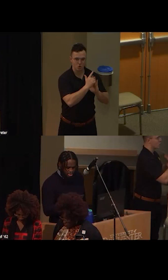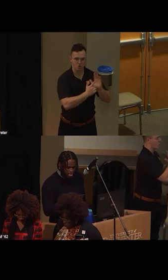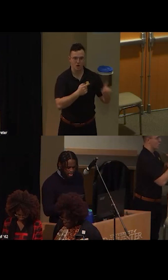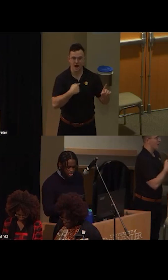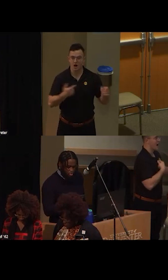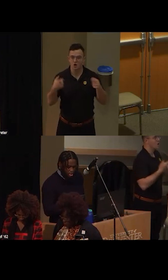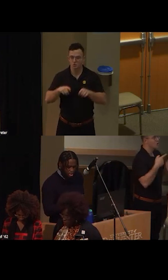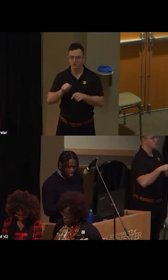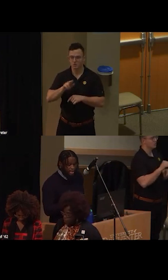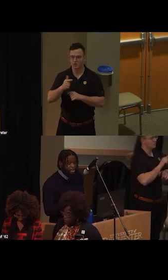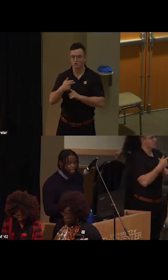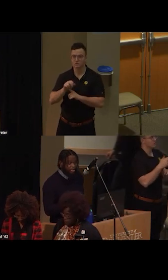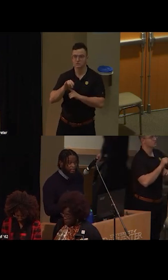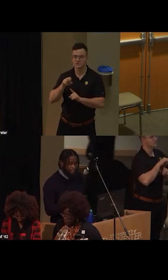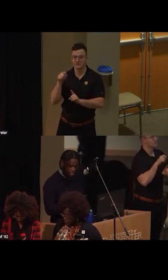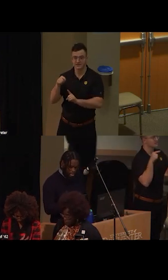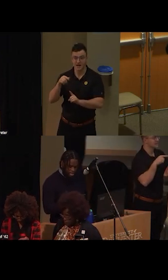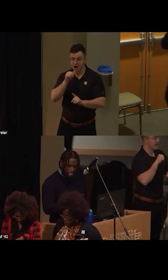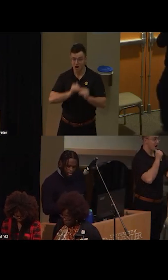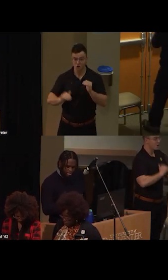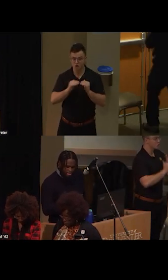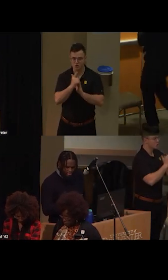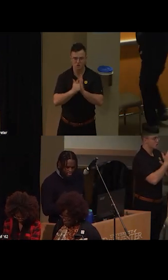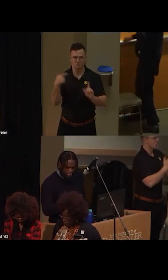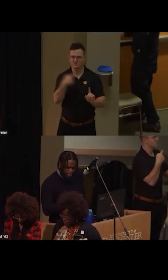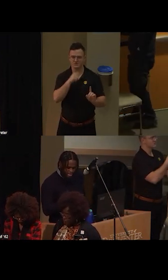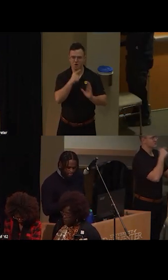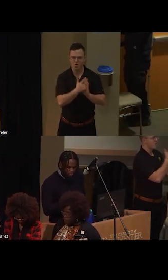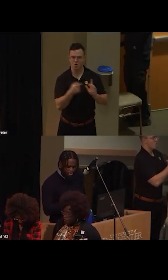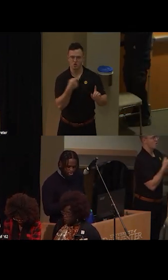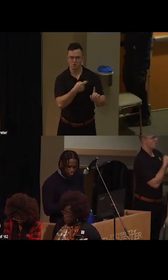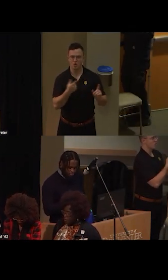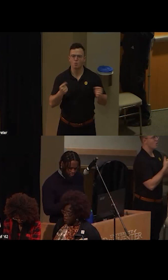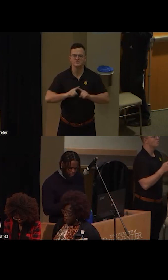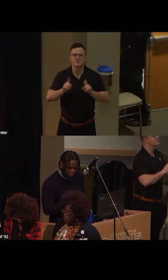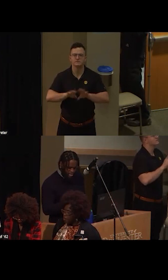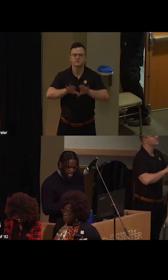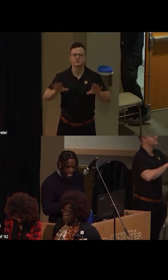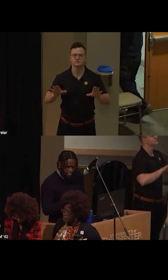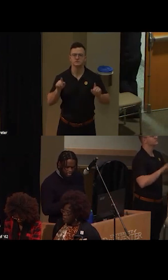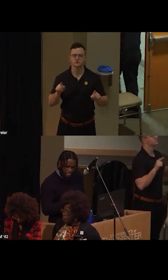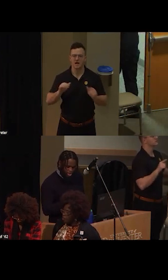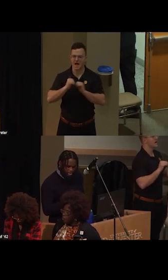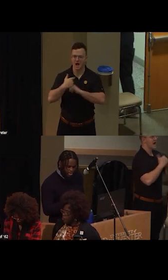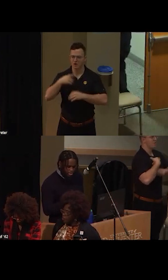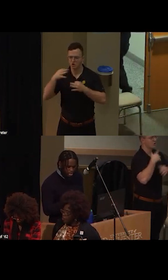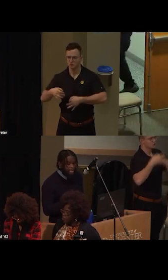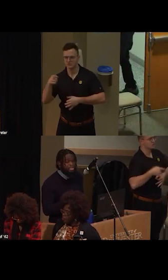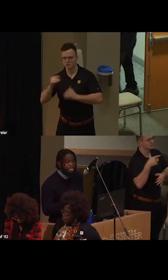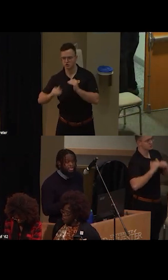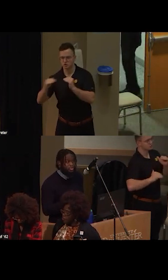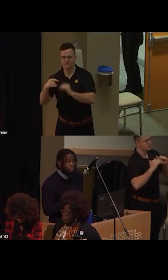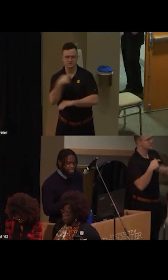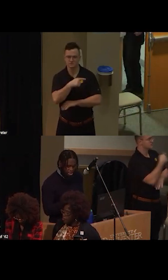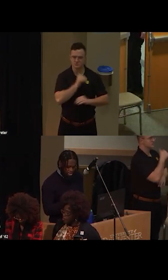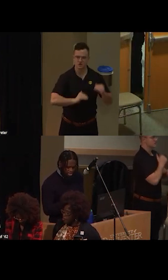an unjust law is no law at all. Now, what is the difference, you may ask, between the two? How does one determine whether a law